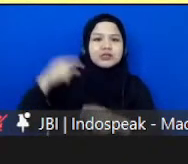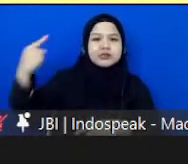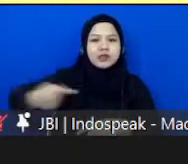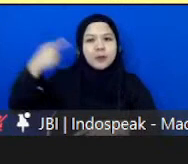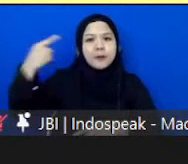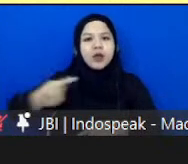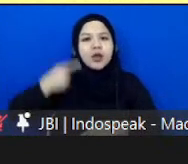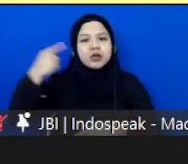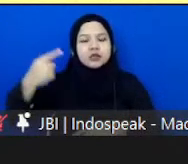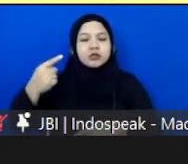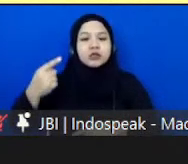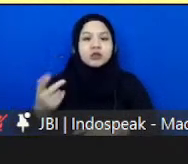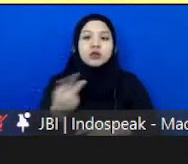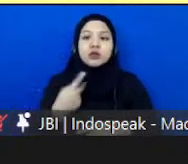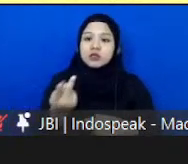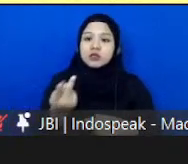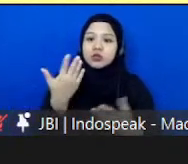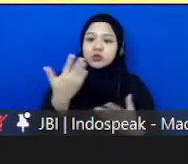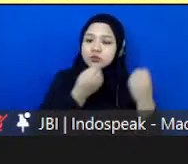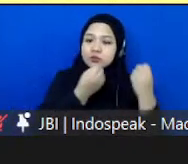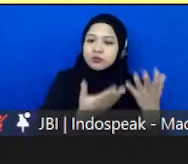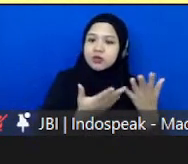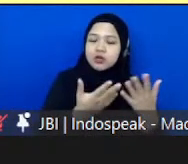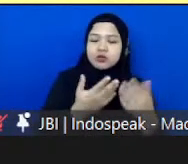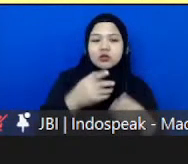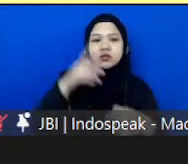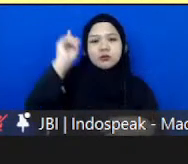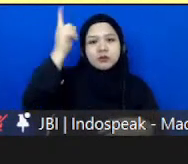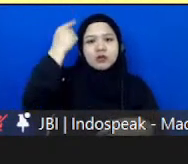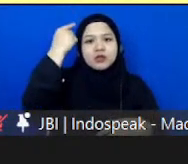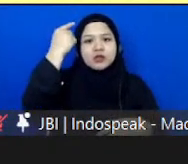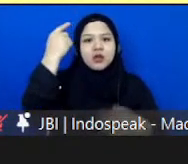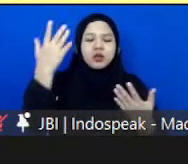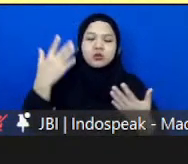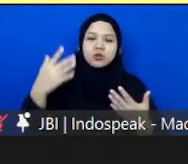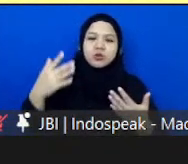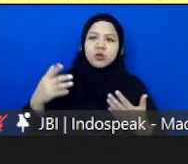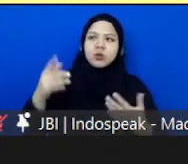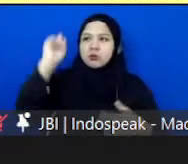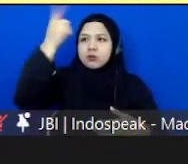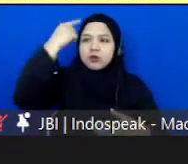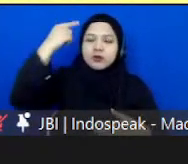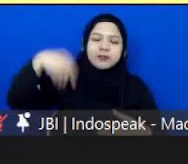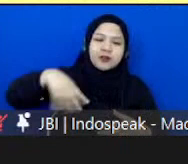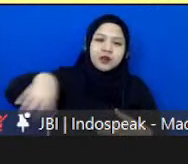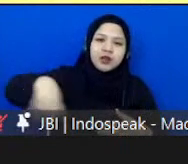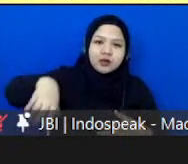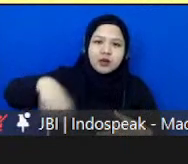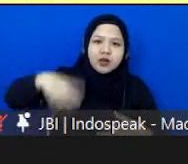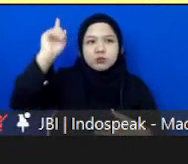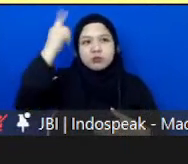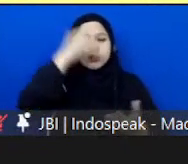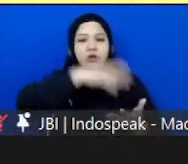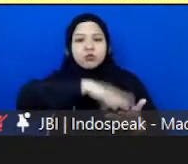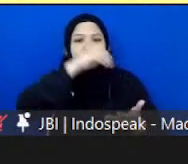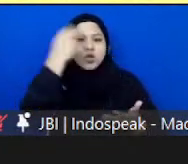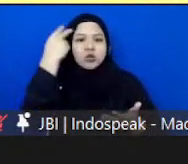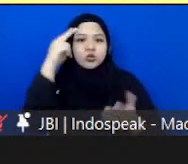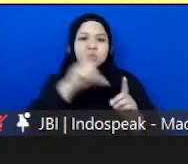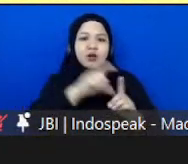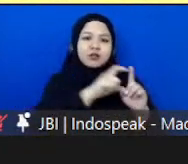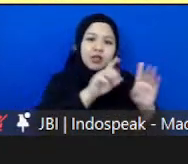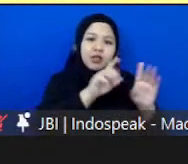we repeatedly mentioned to the government, also to the local, to the central government to release this kind of data. This is